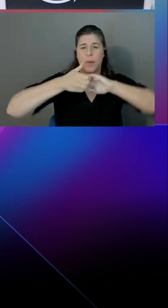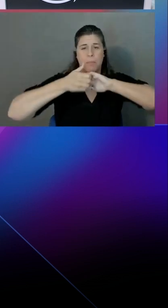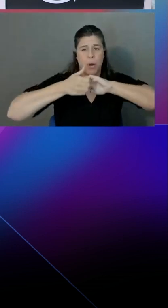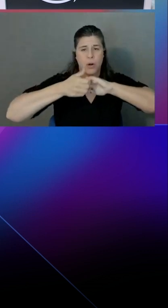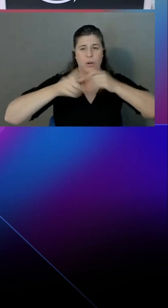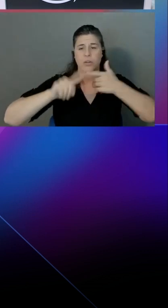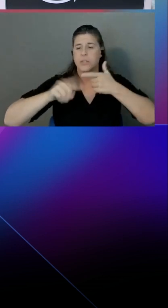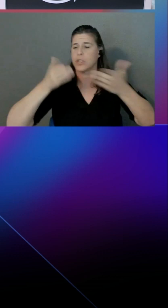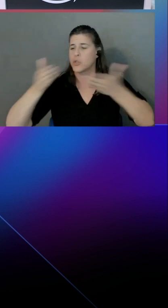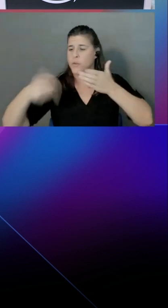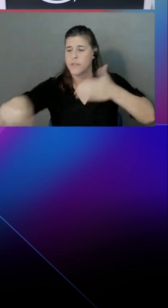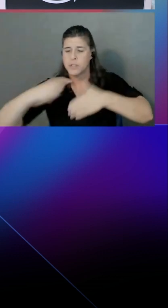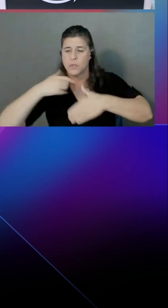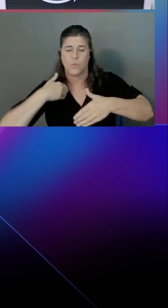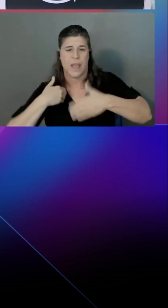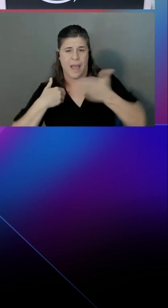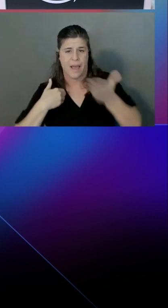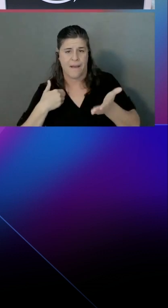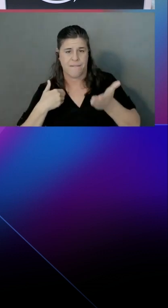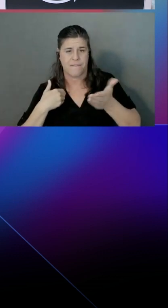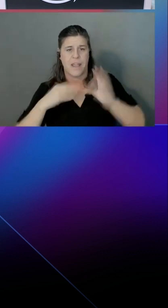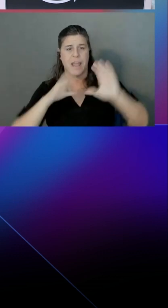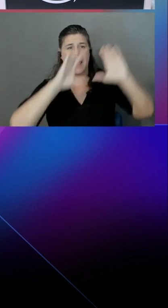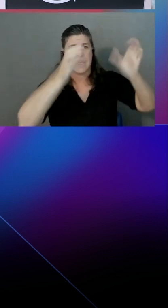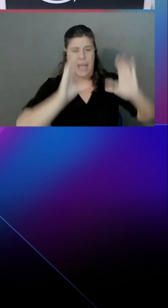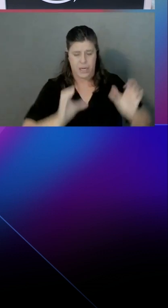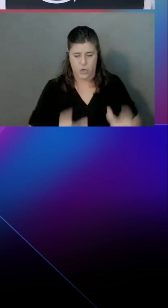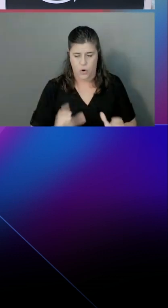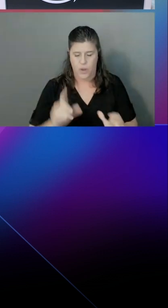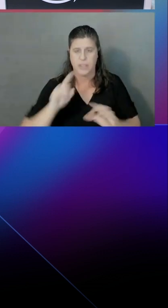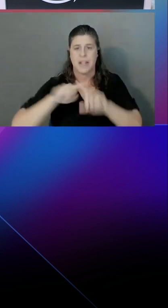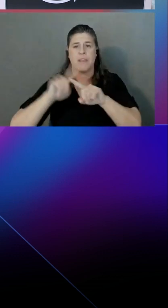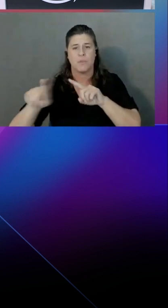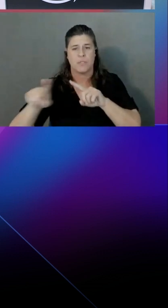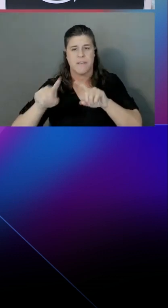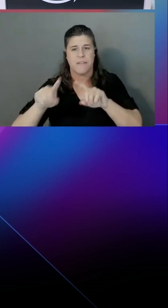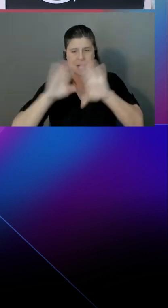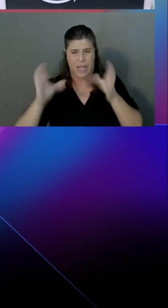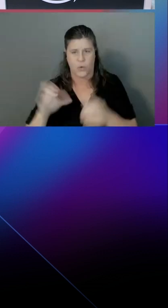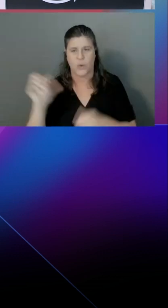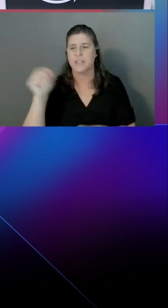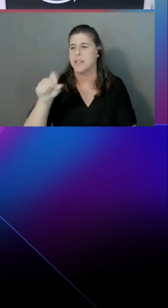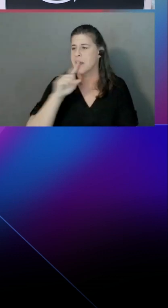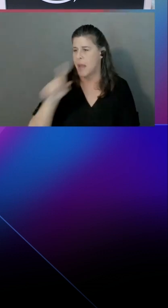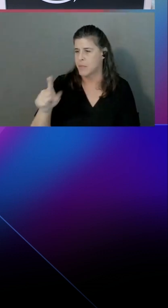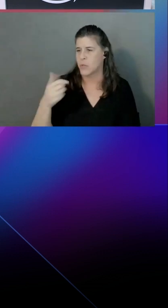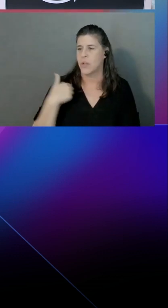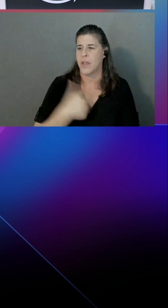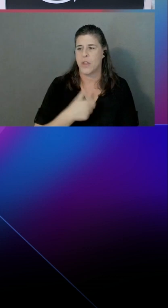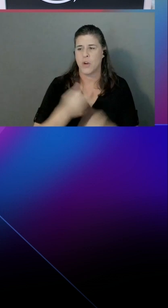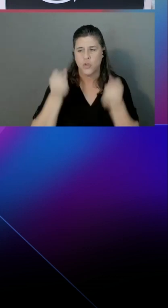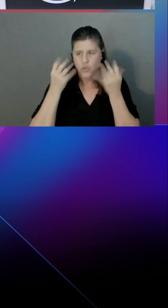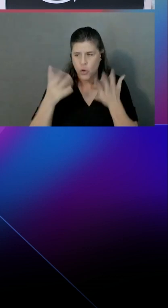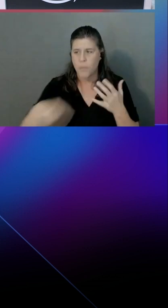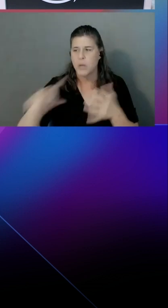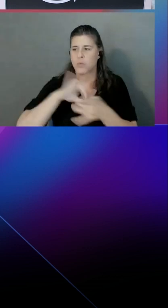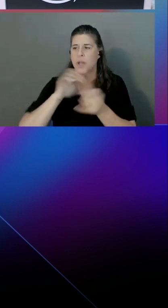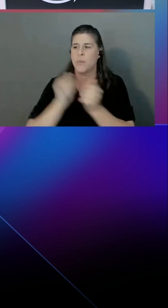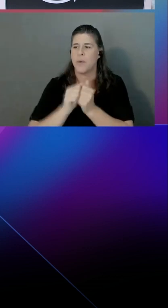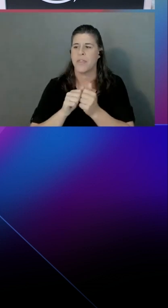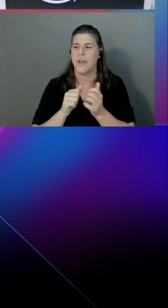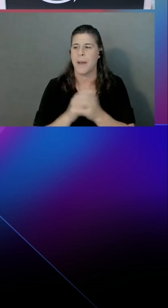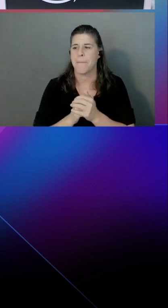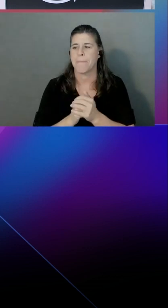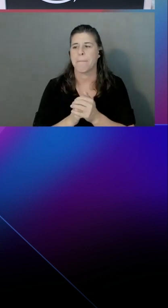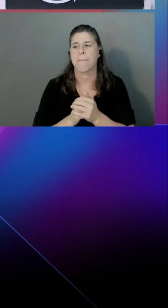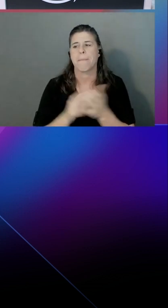have categorized into these different categories. Absolutely, there's so much automotive content that we had. Our customers have been asking, how do